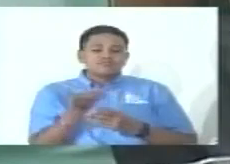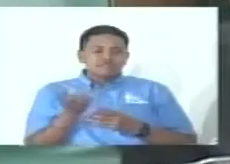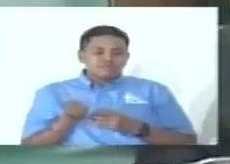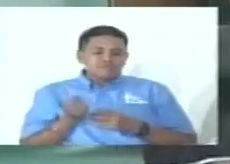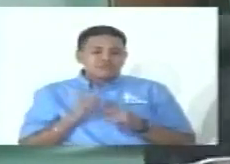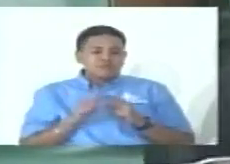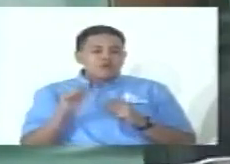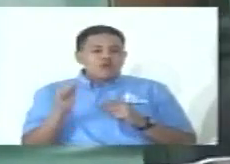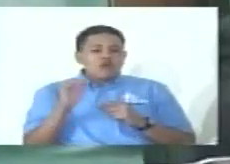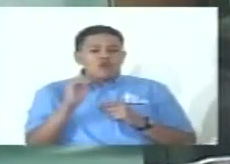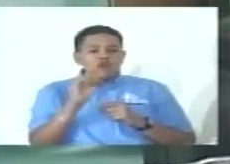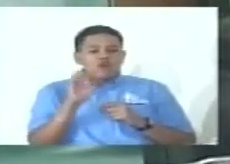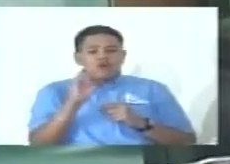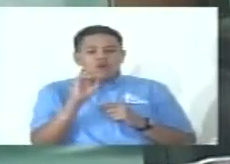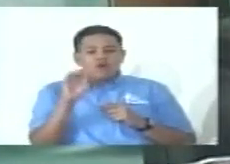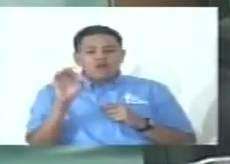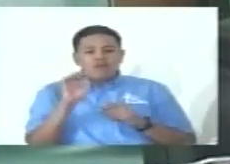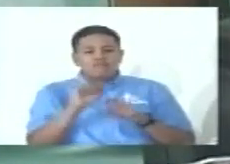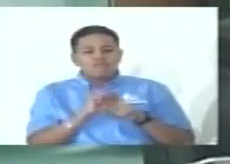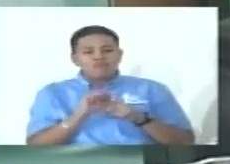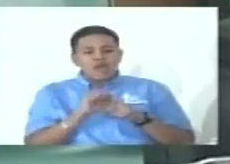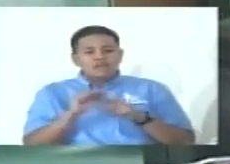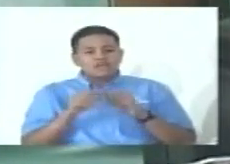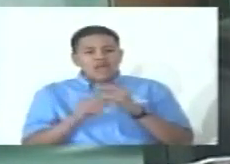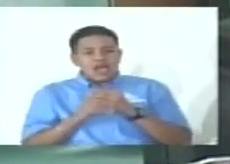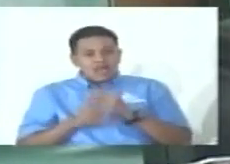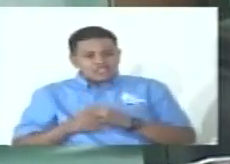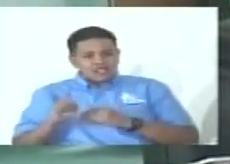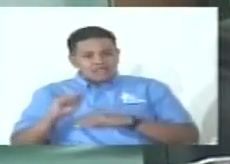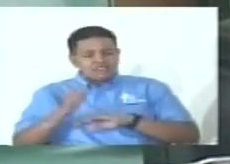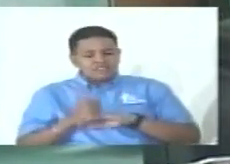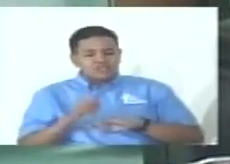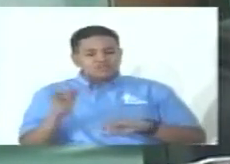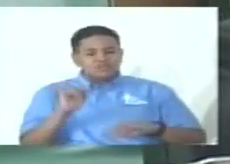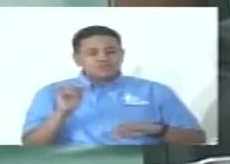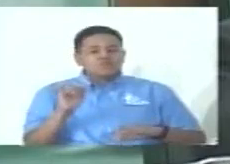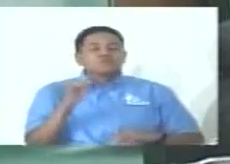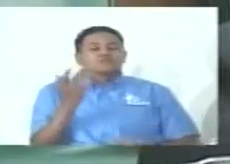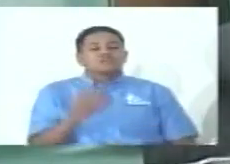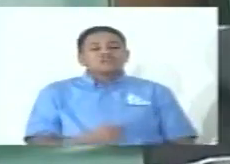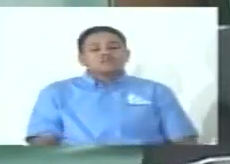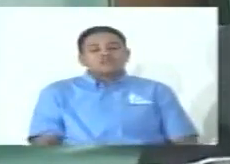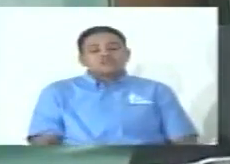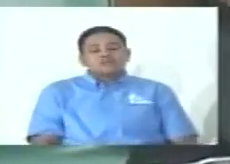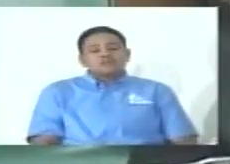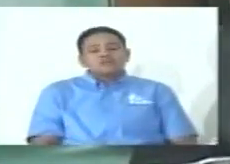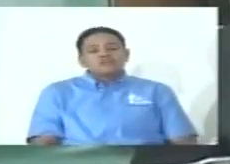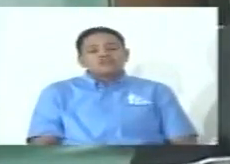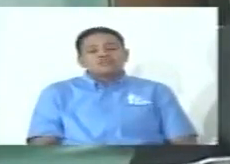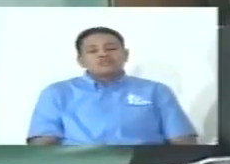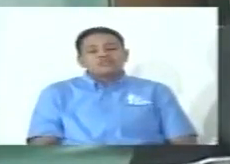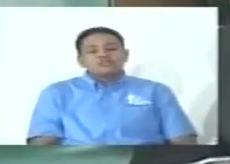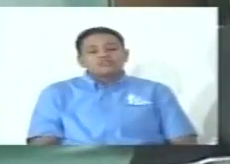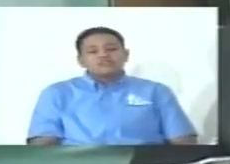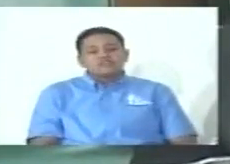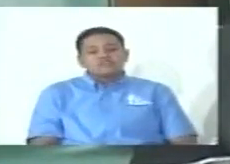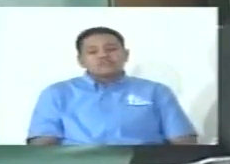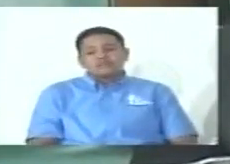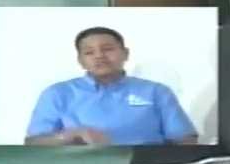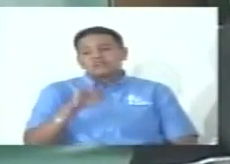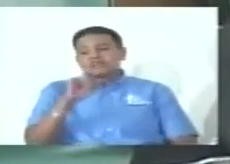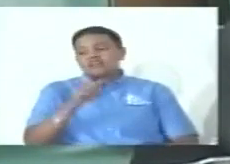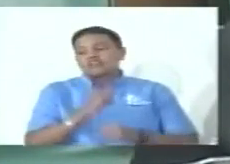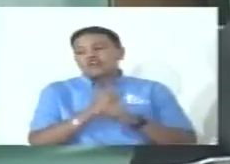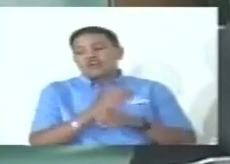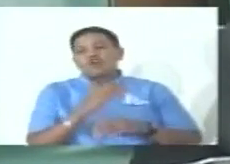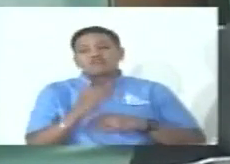codes of practice that had to be put in place as well, and that has held up the process.